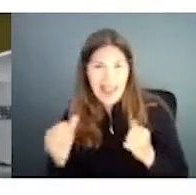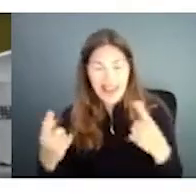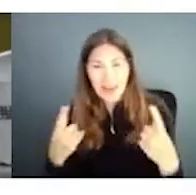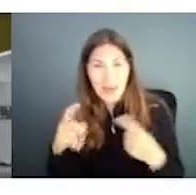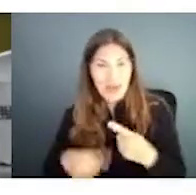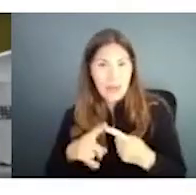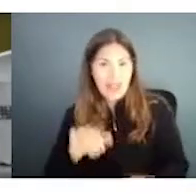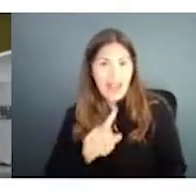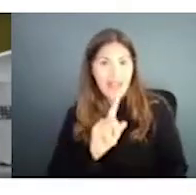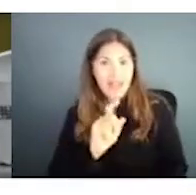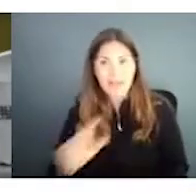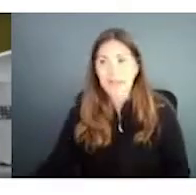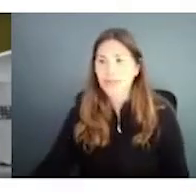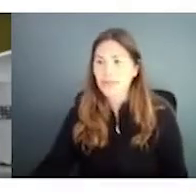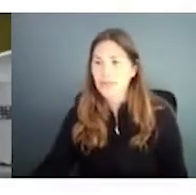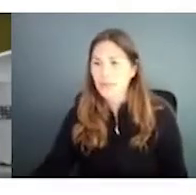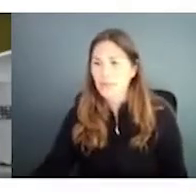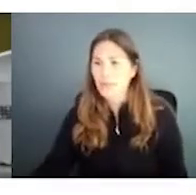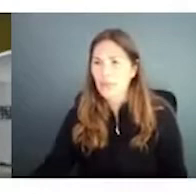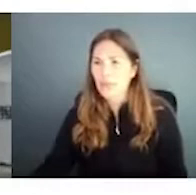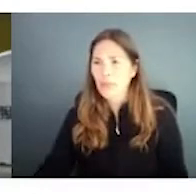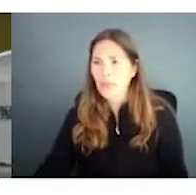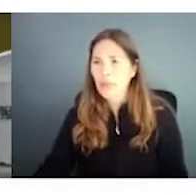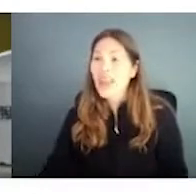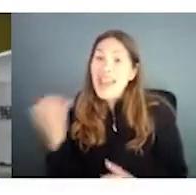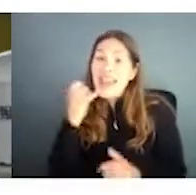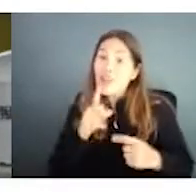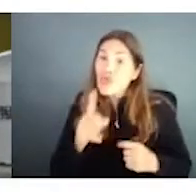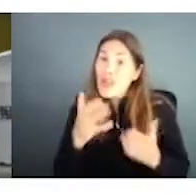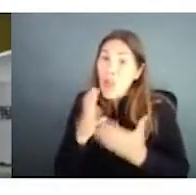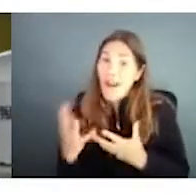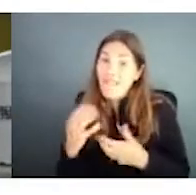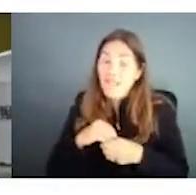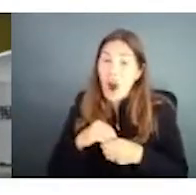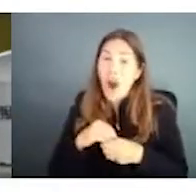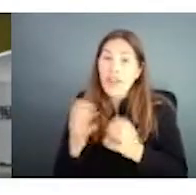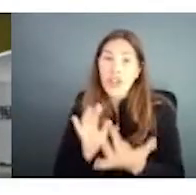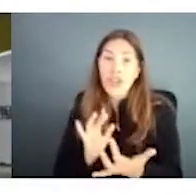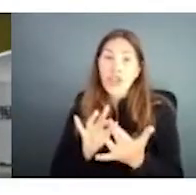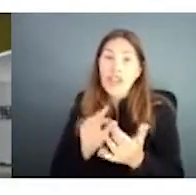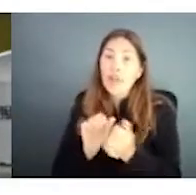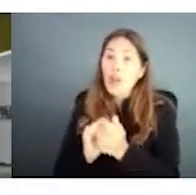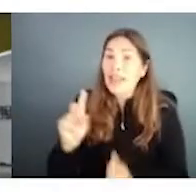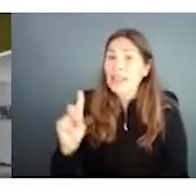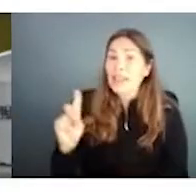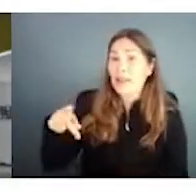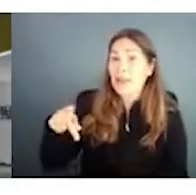on that? And I would say if you really, really want to be involved, I would be reaching out to your DPI consultant